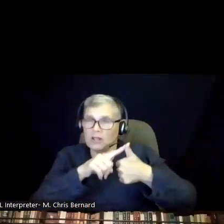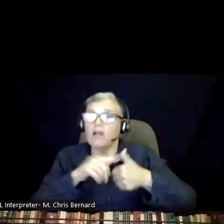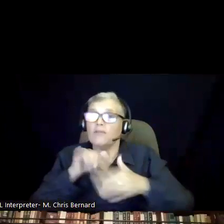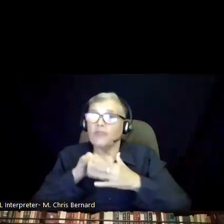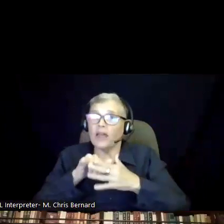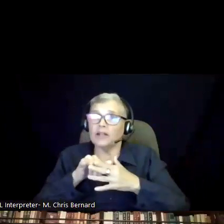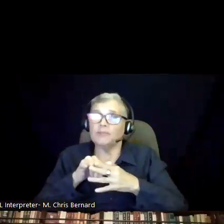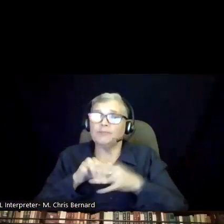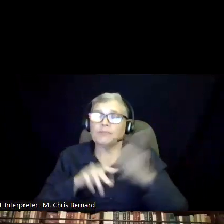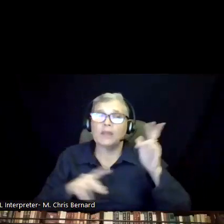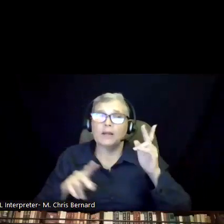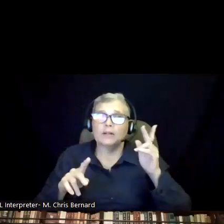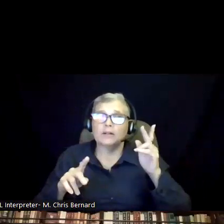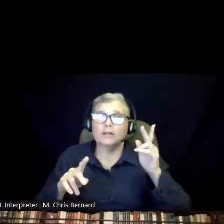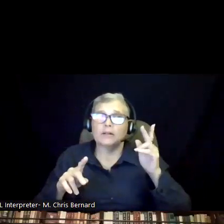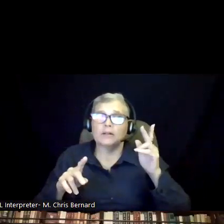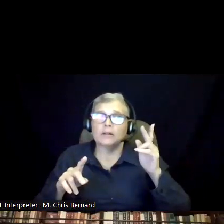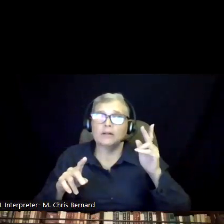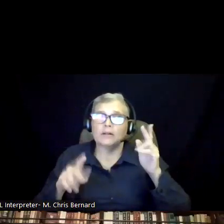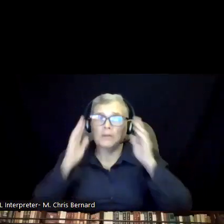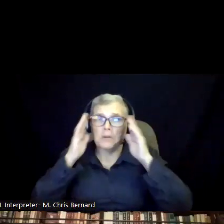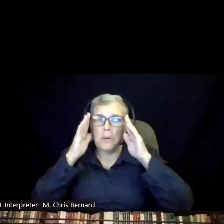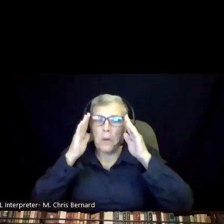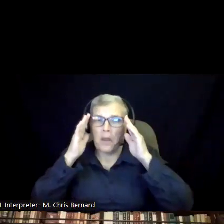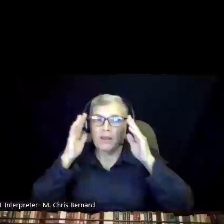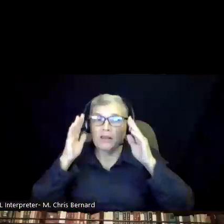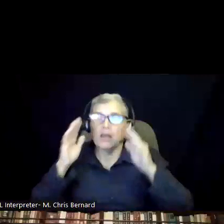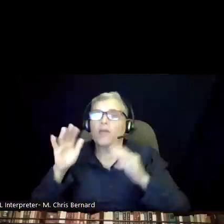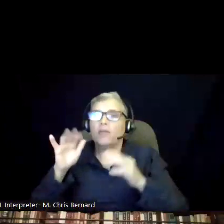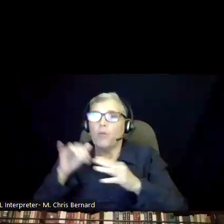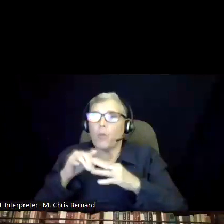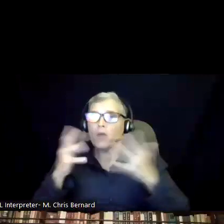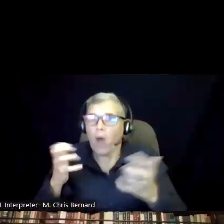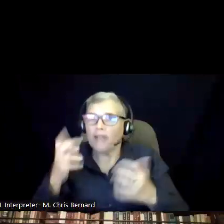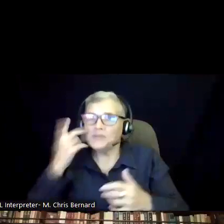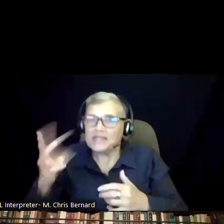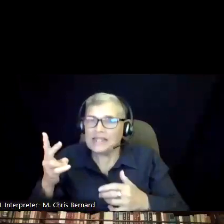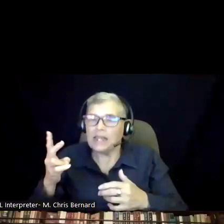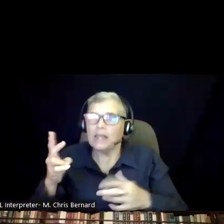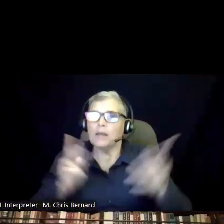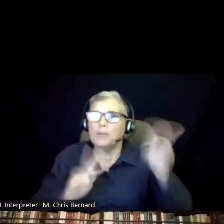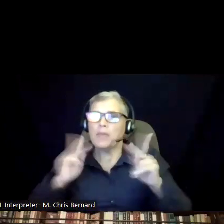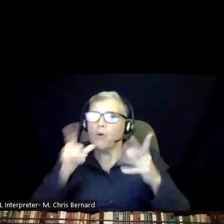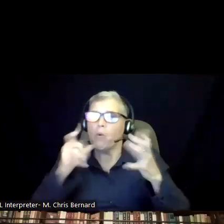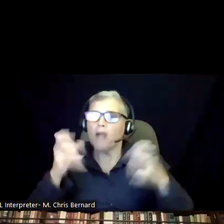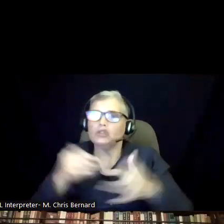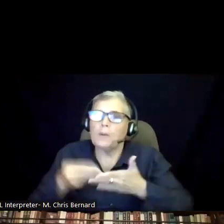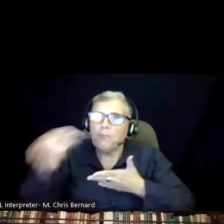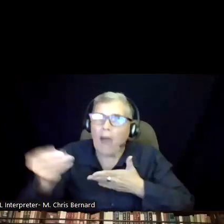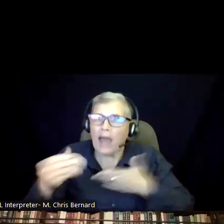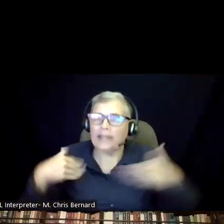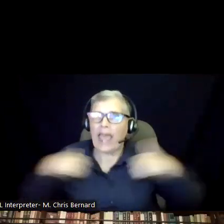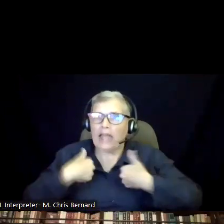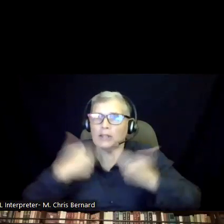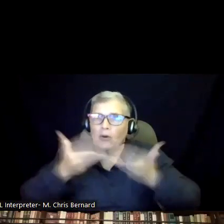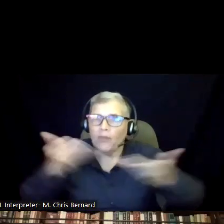is on the second tenet of the model, that markets for game are eliminated. We know that there are several markets